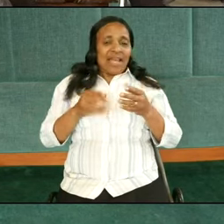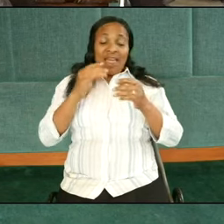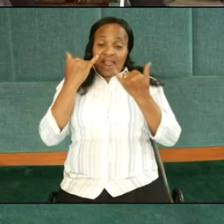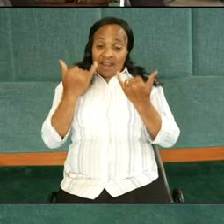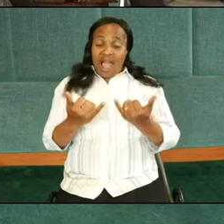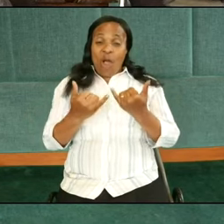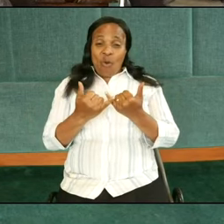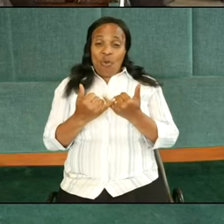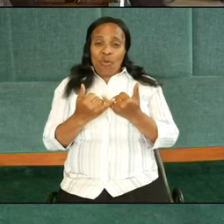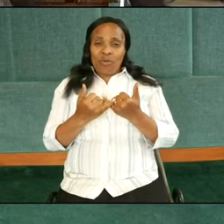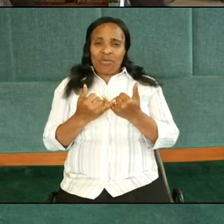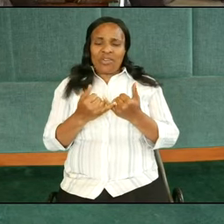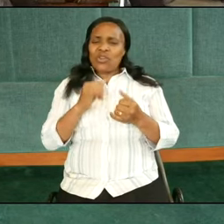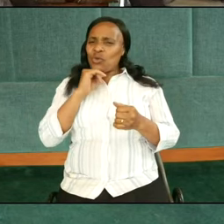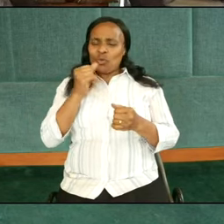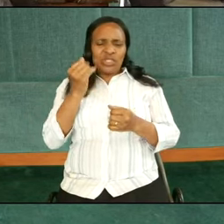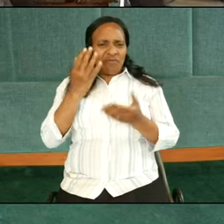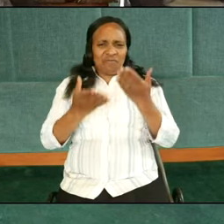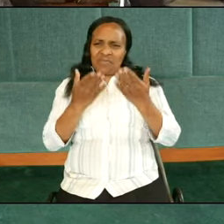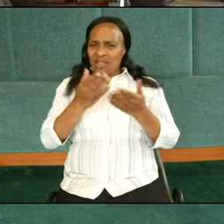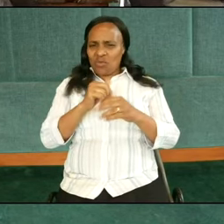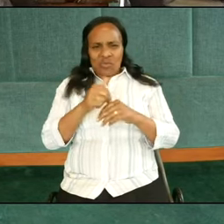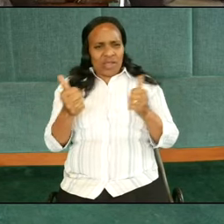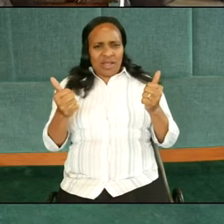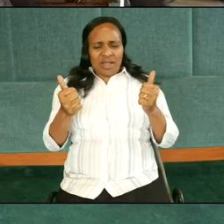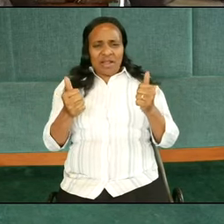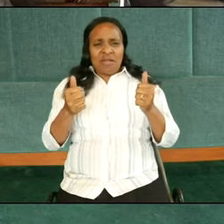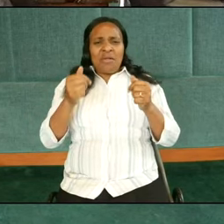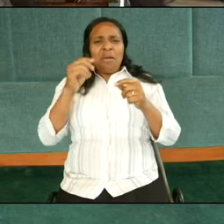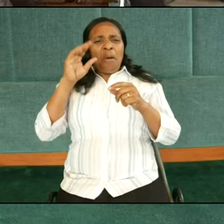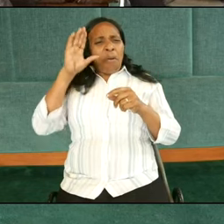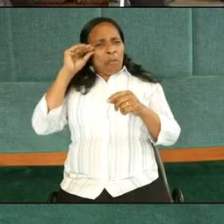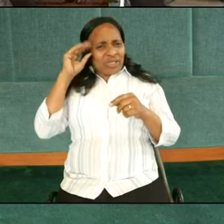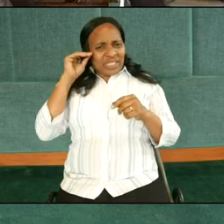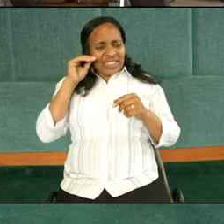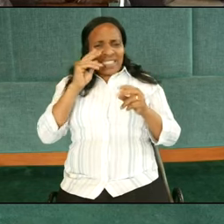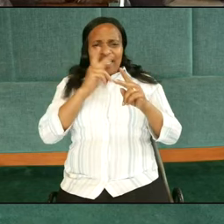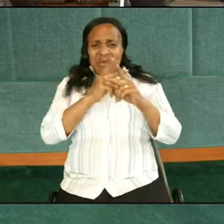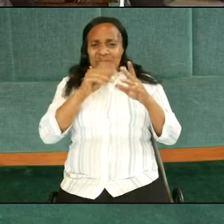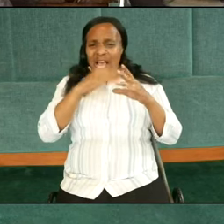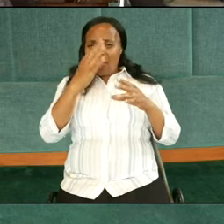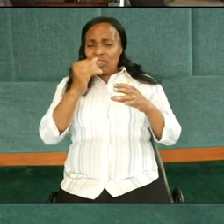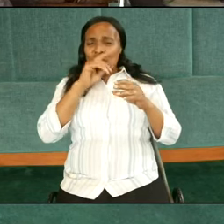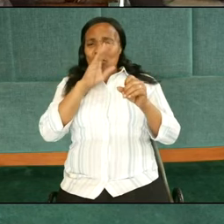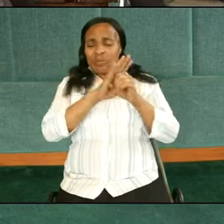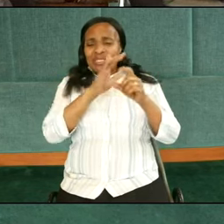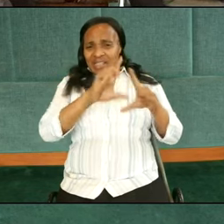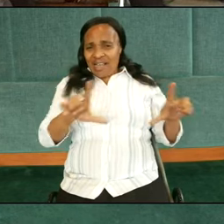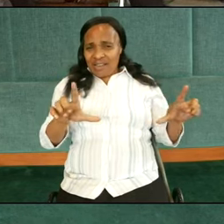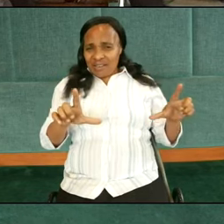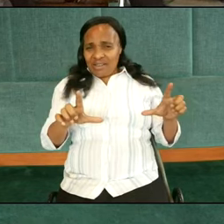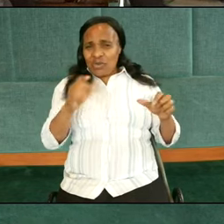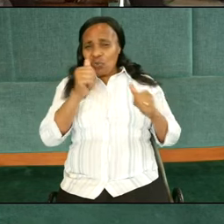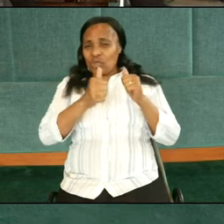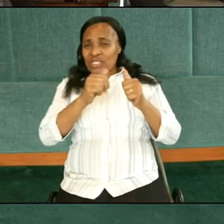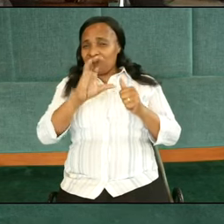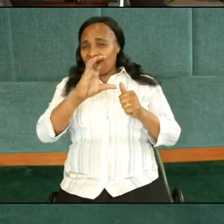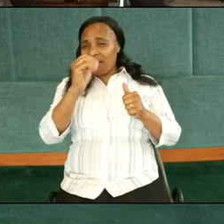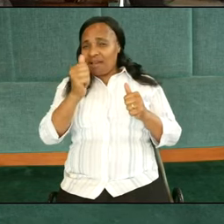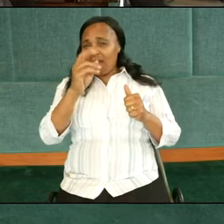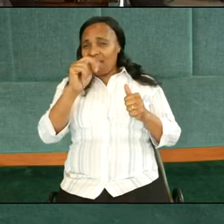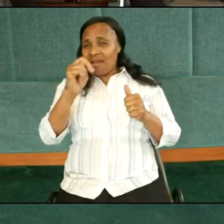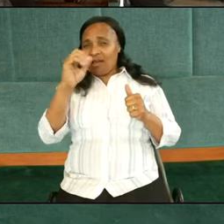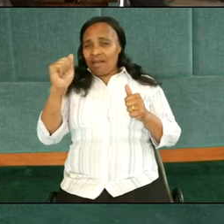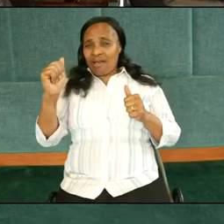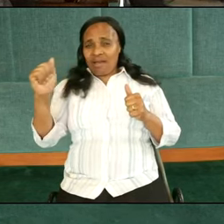It's fair and bit unfair as well, right? Moses was kept out of the promised land, the earthly promised land, that was Canaan. But